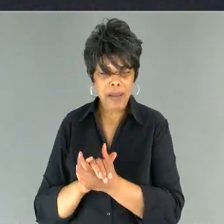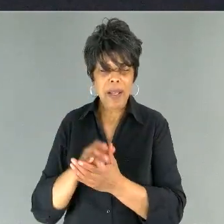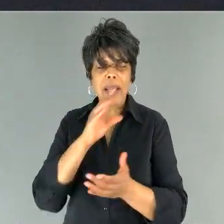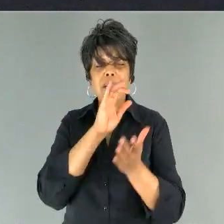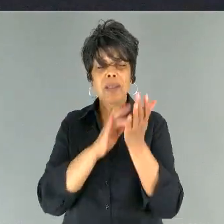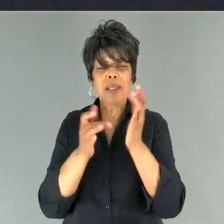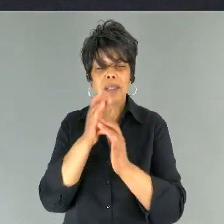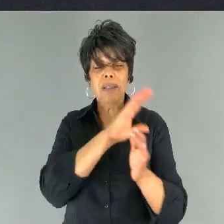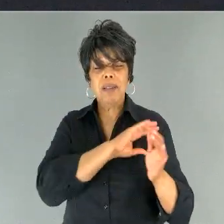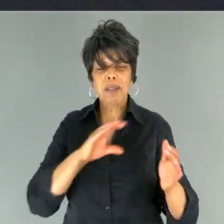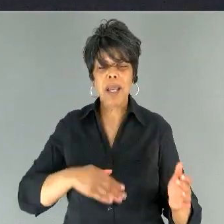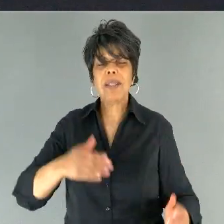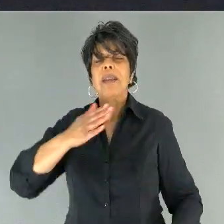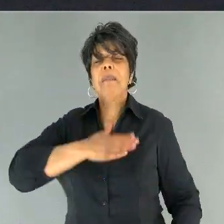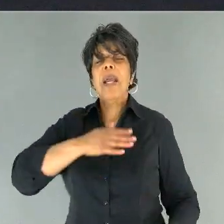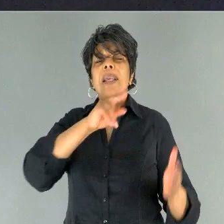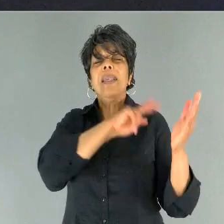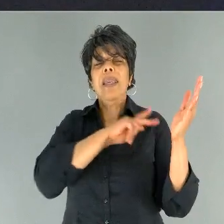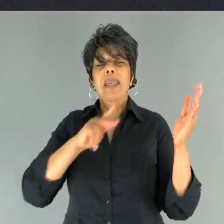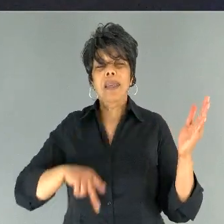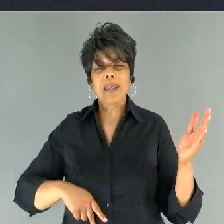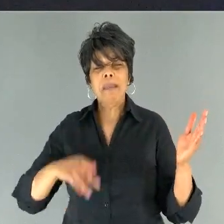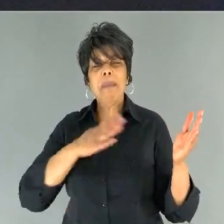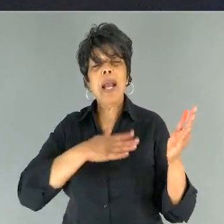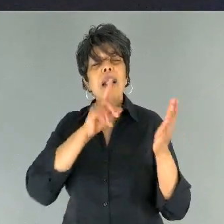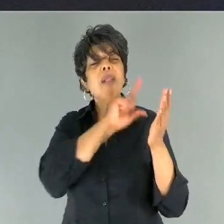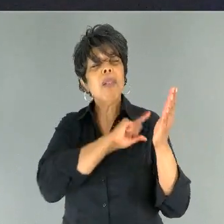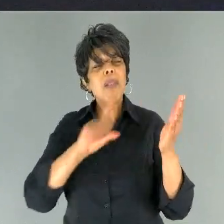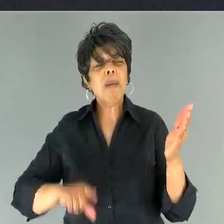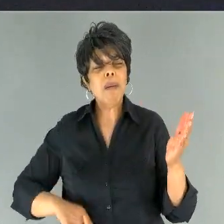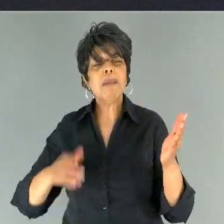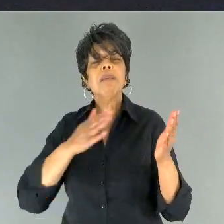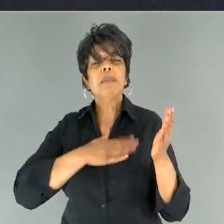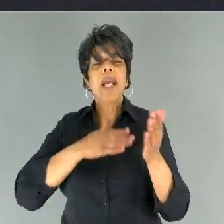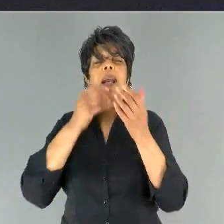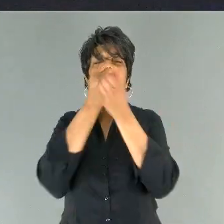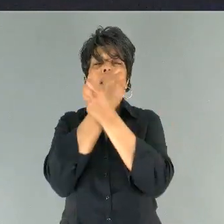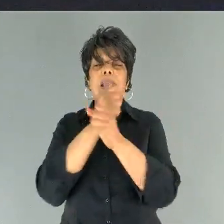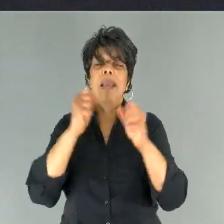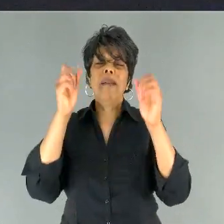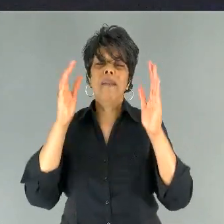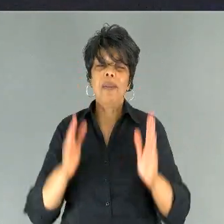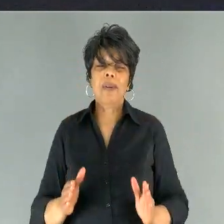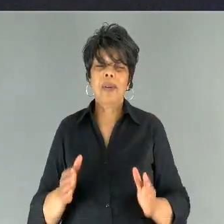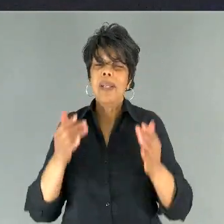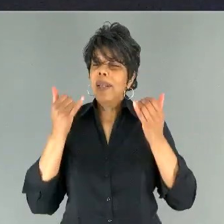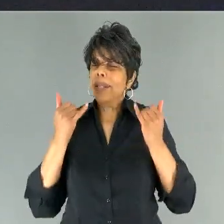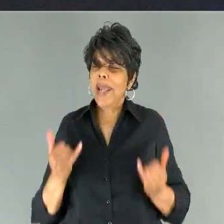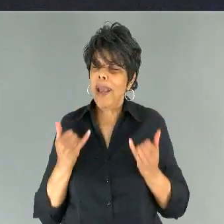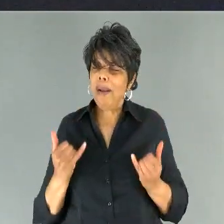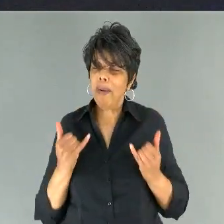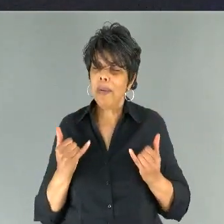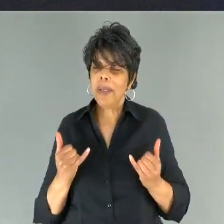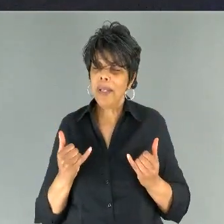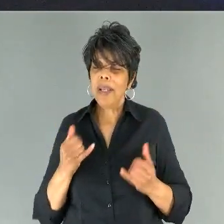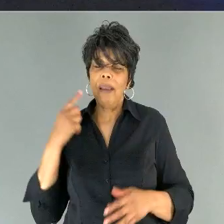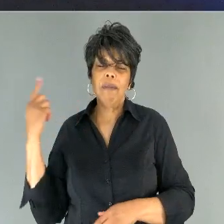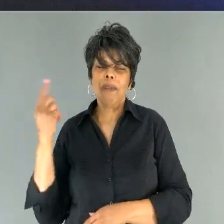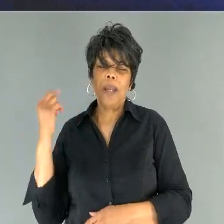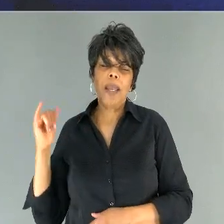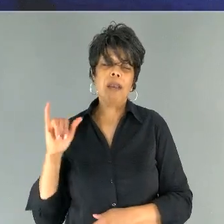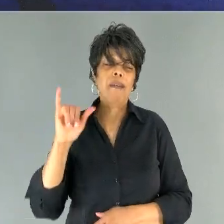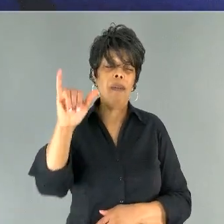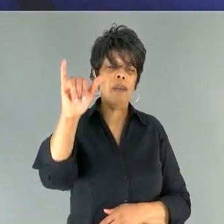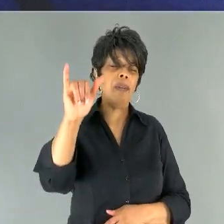King, my Lord and my Savior, both now and forever, in